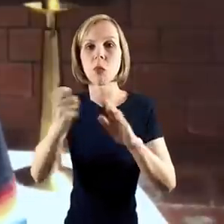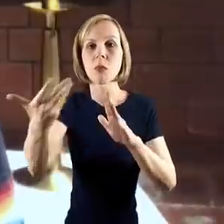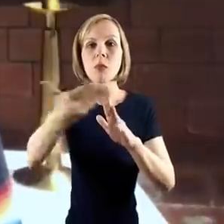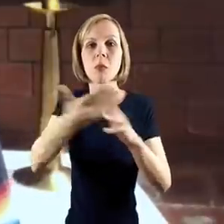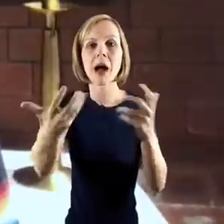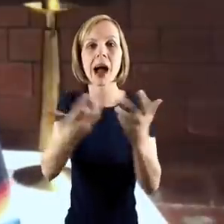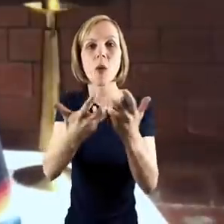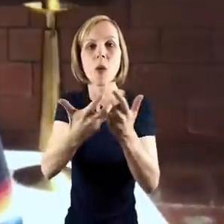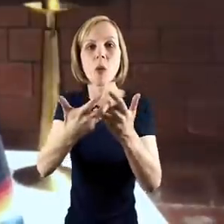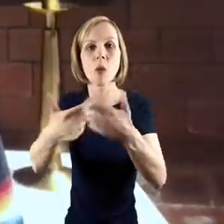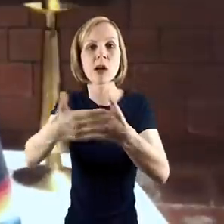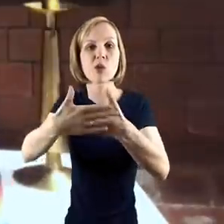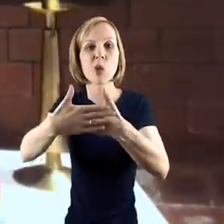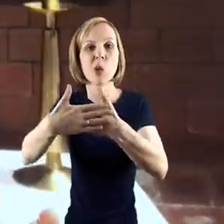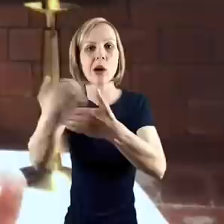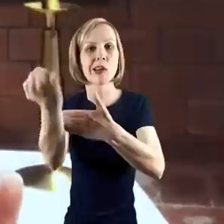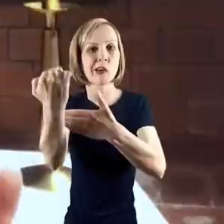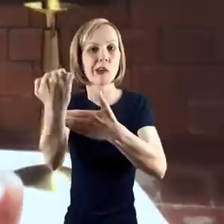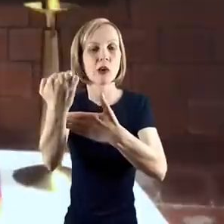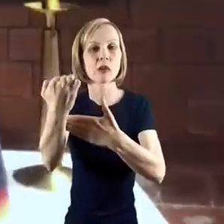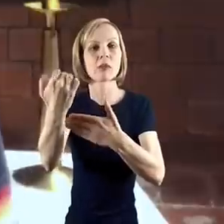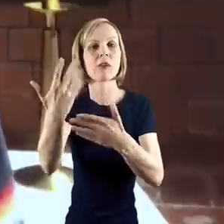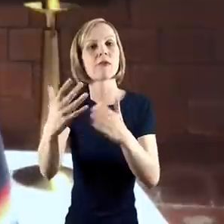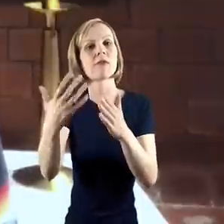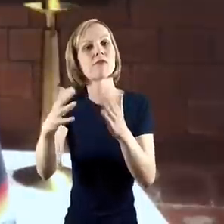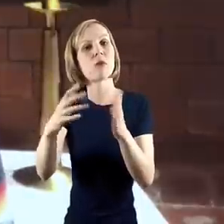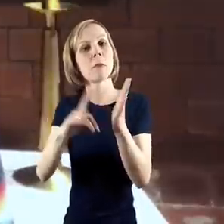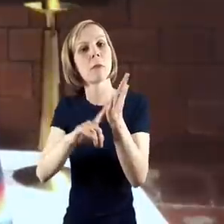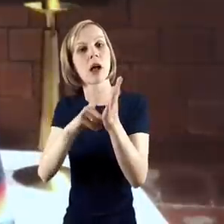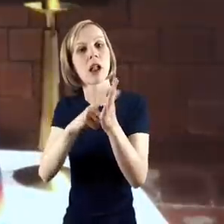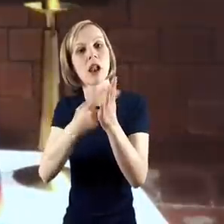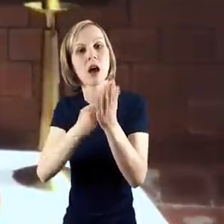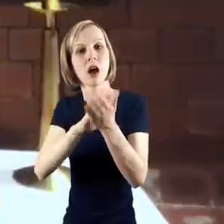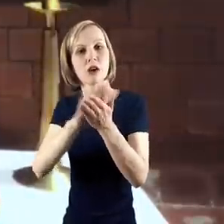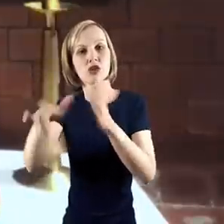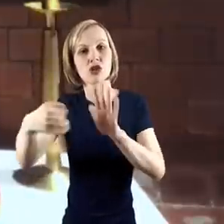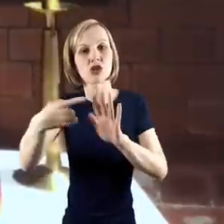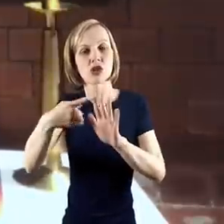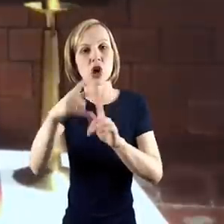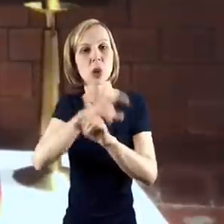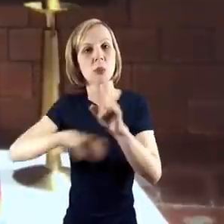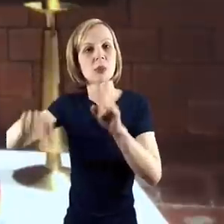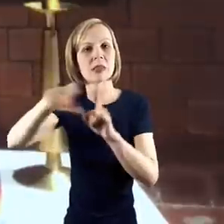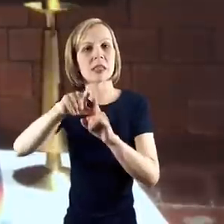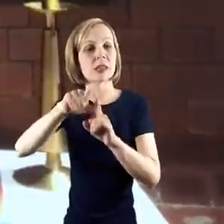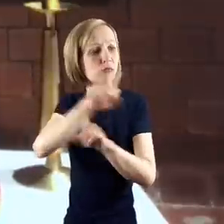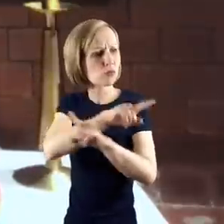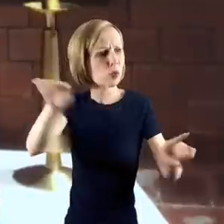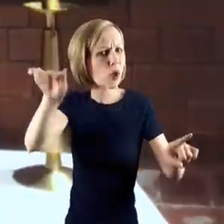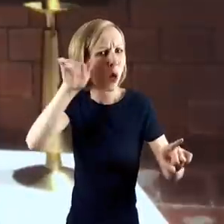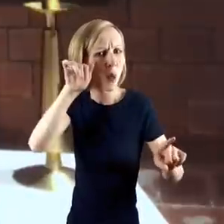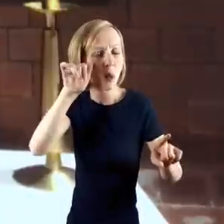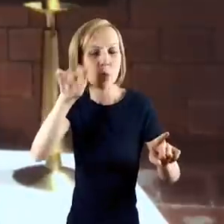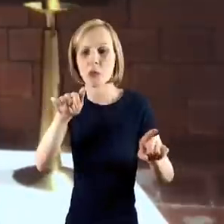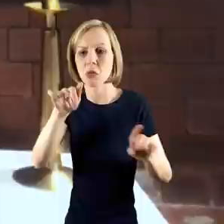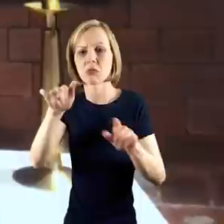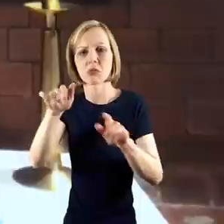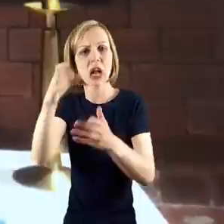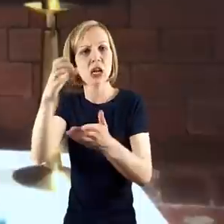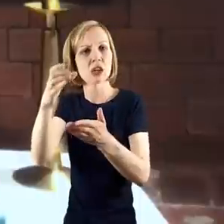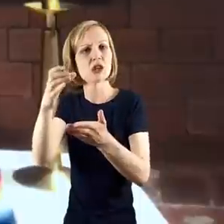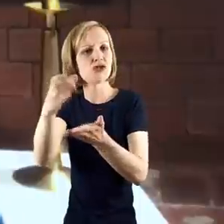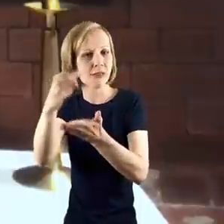L'Arche community. Some of you may have heard of L'Arche. It's a charity where people with and without